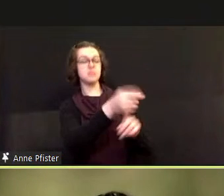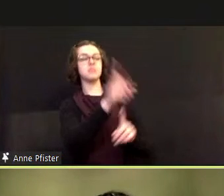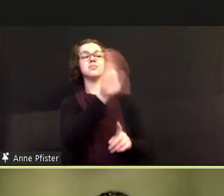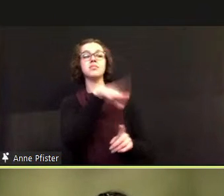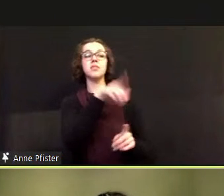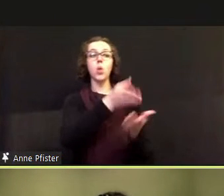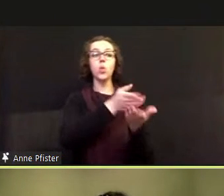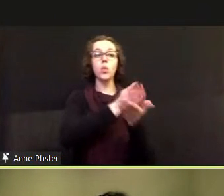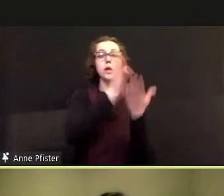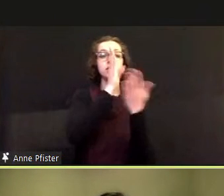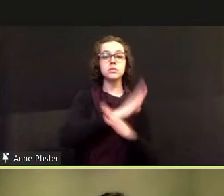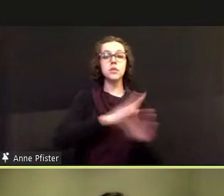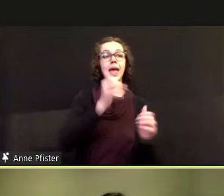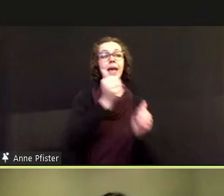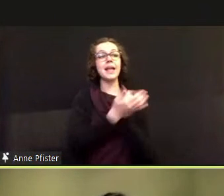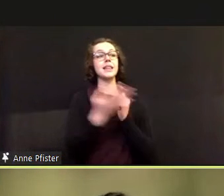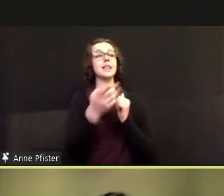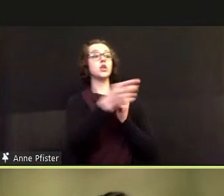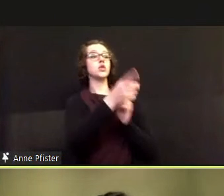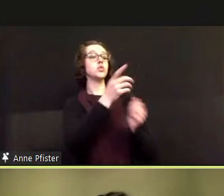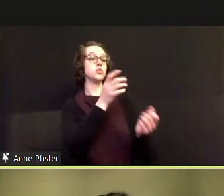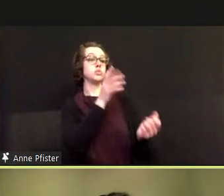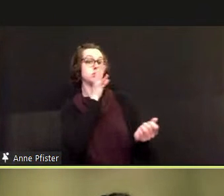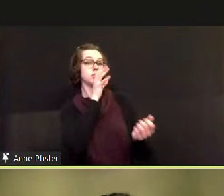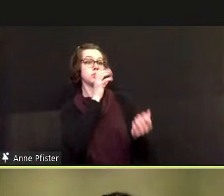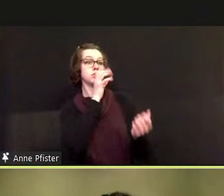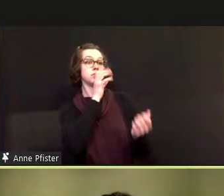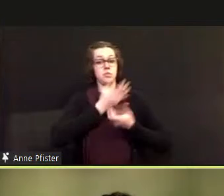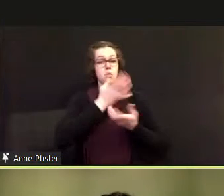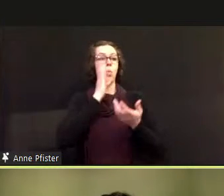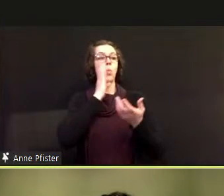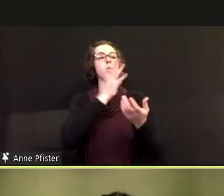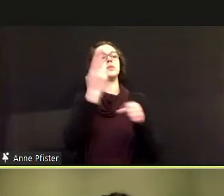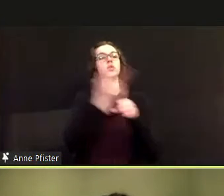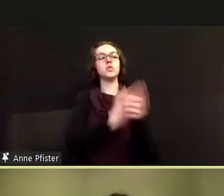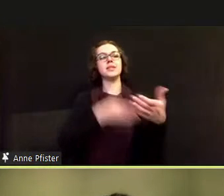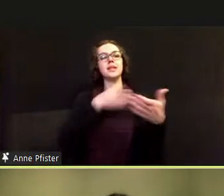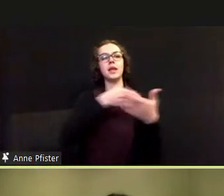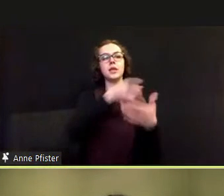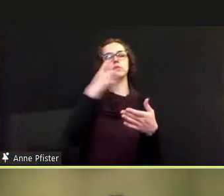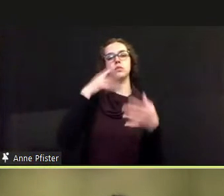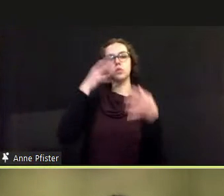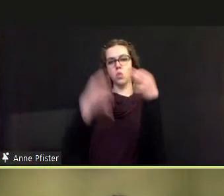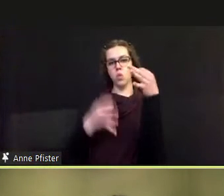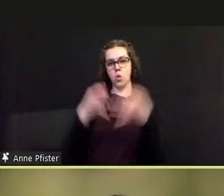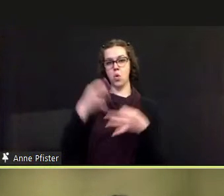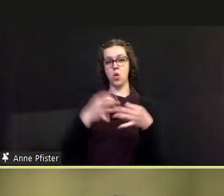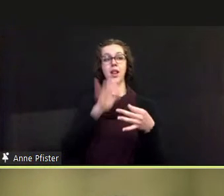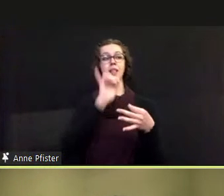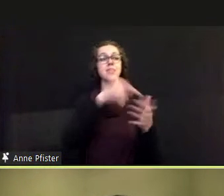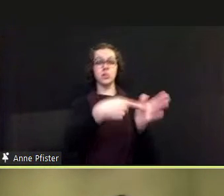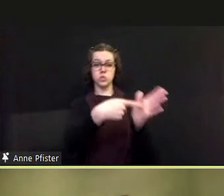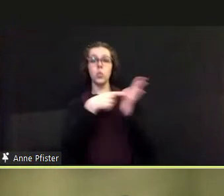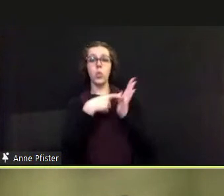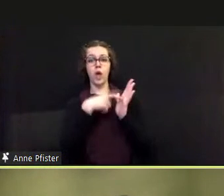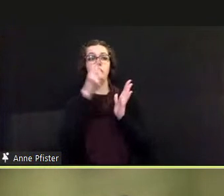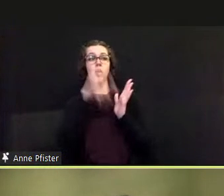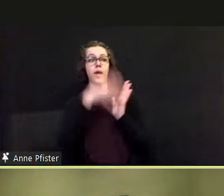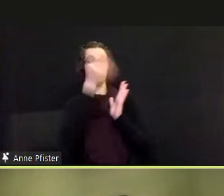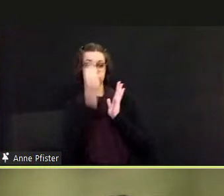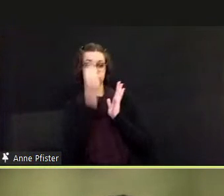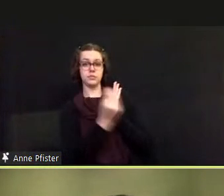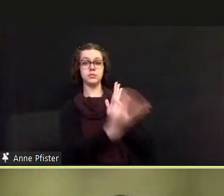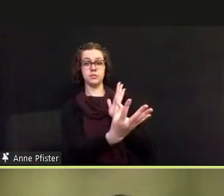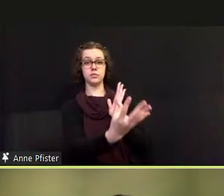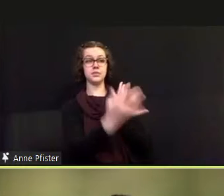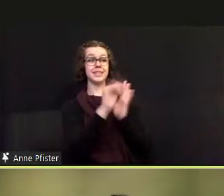silent, anything you can say will be used against you in court. That is required by law to be provided, and people need